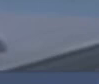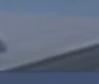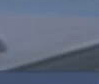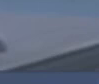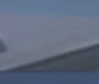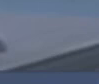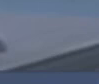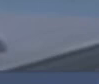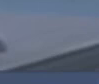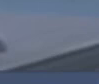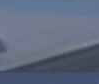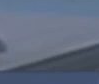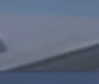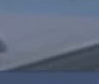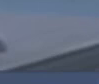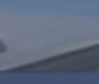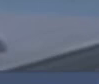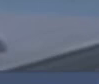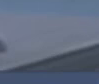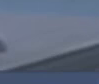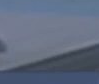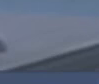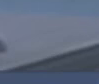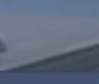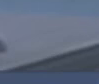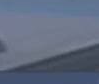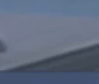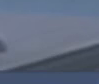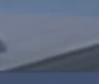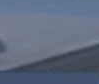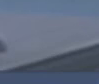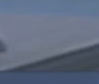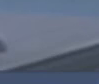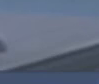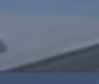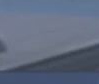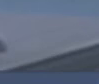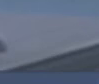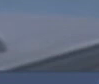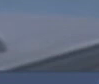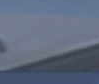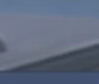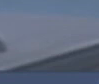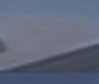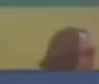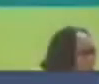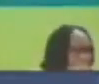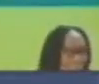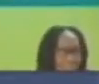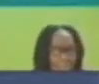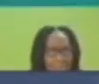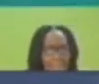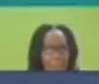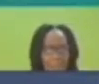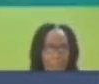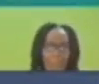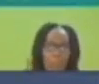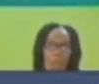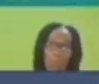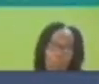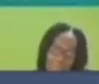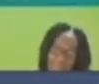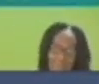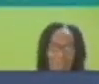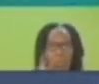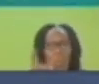forecast if persons comply with regulations and there is a reduction in the number of contacts per person. In 1 week, we could cut